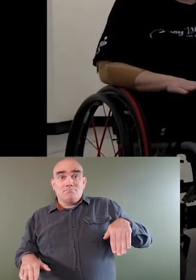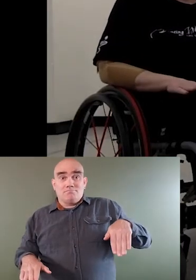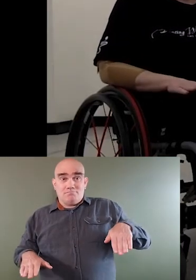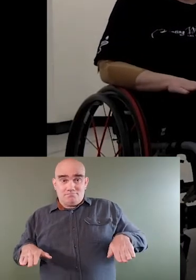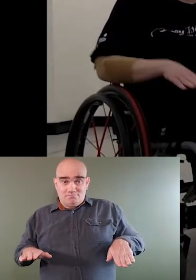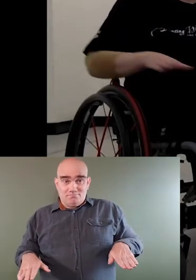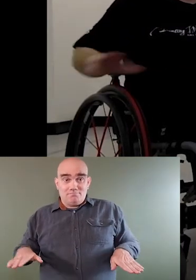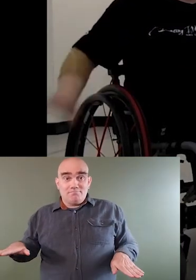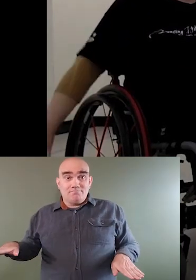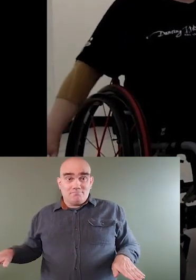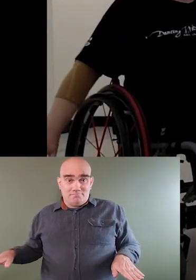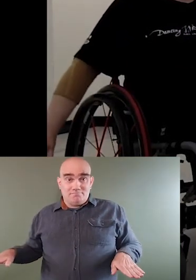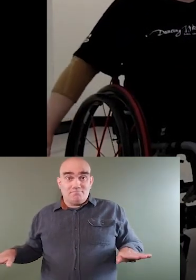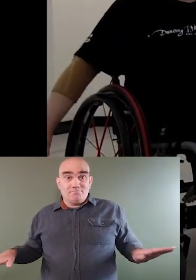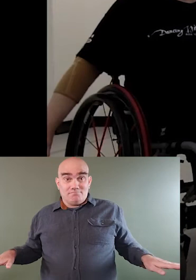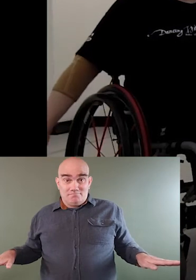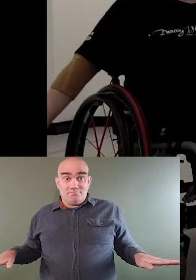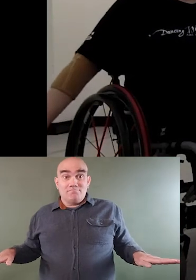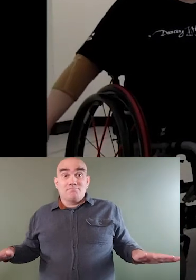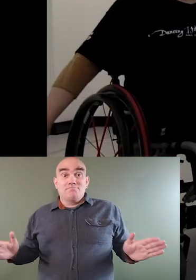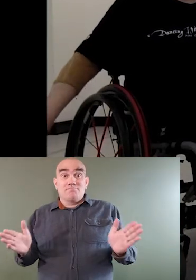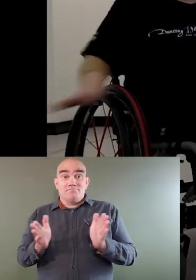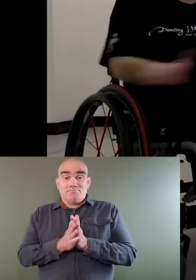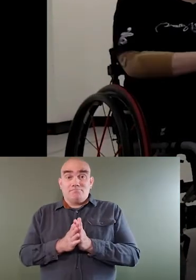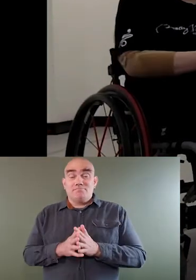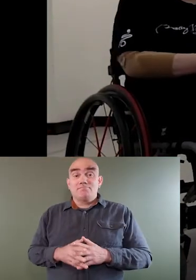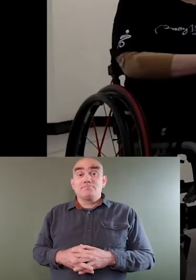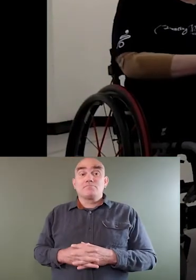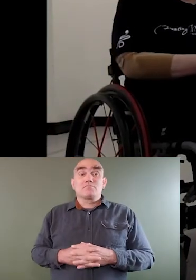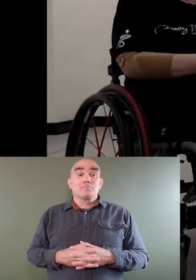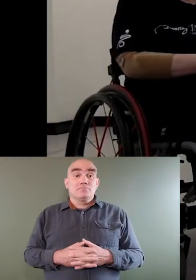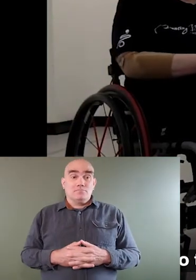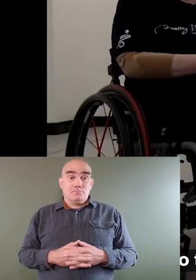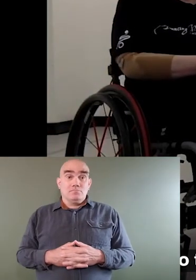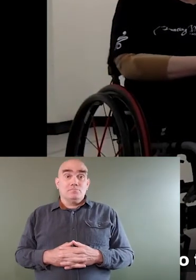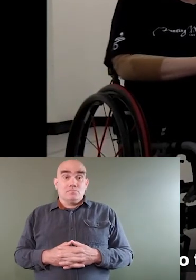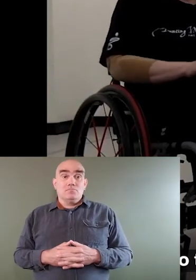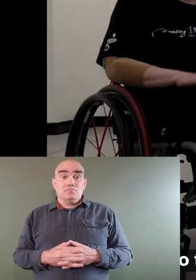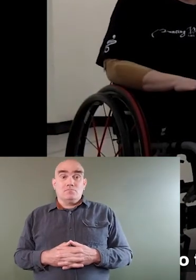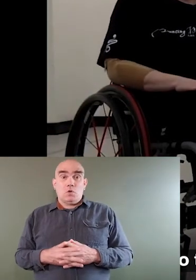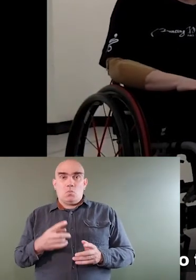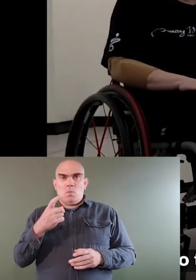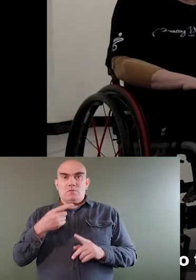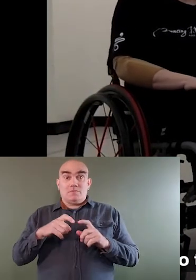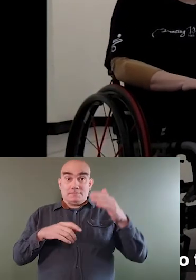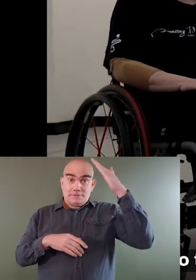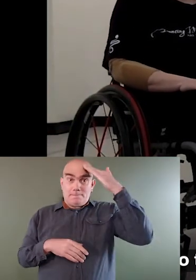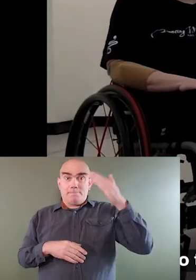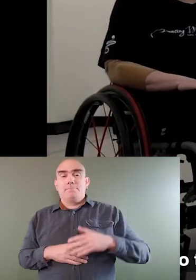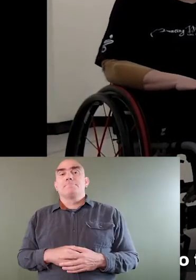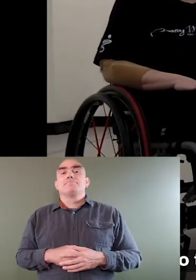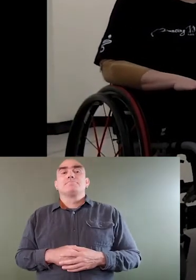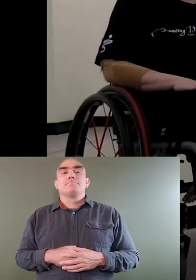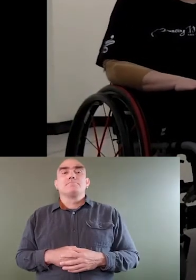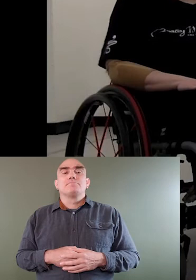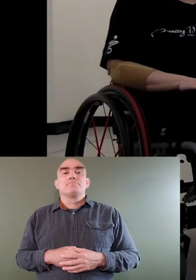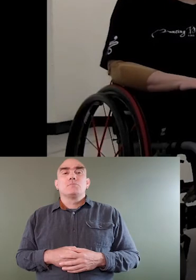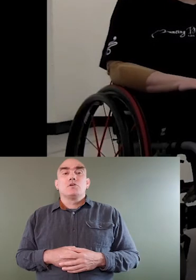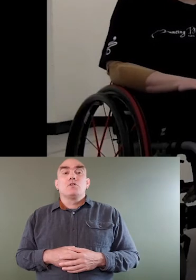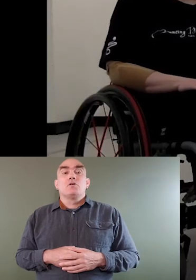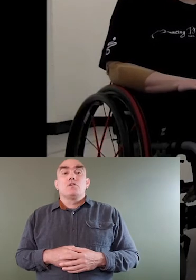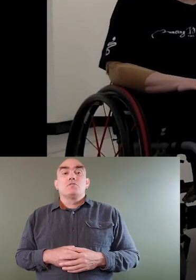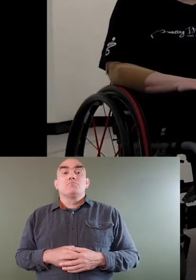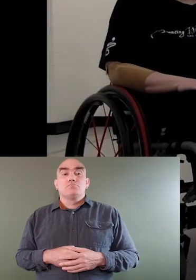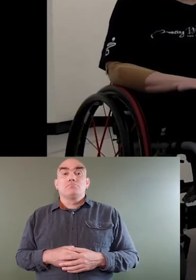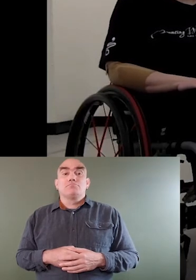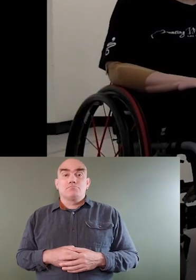down, out, take right. Good, I'll do one more time from the top. Shim